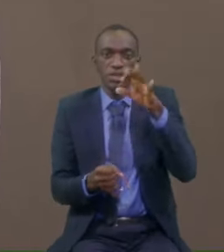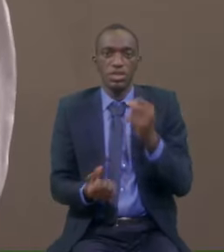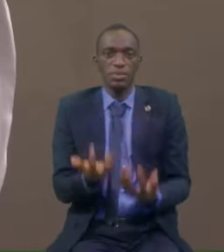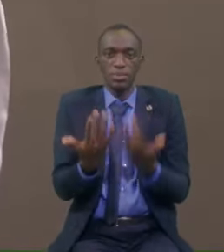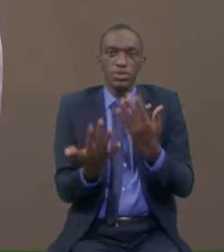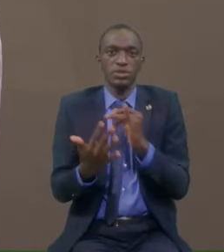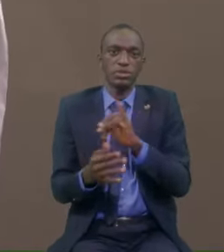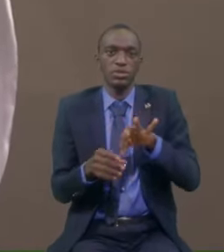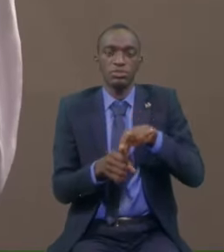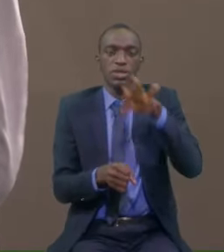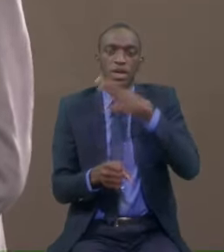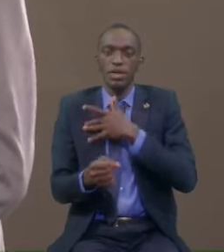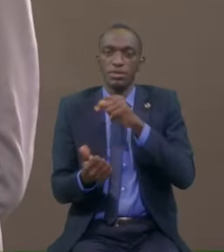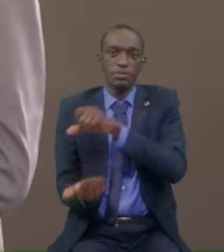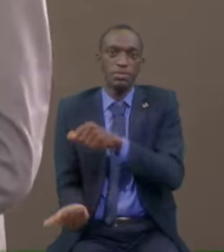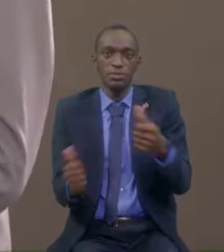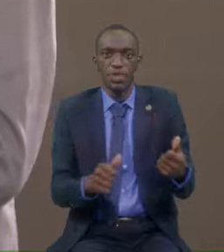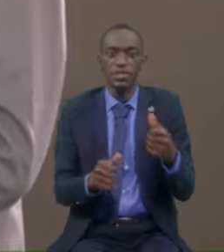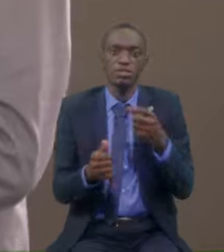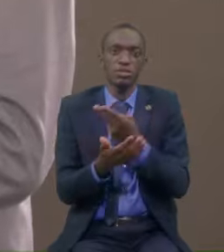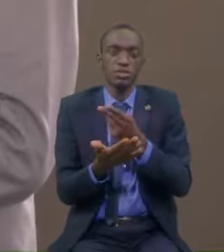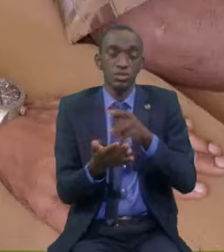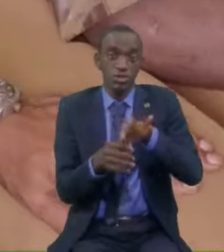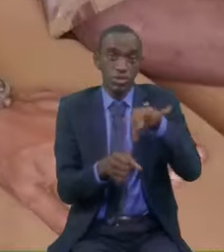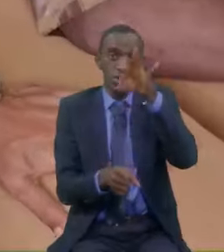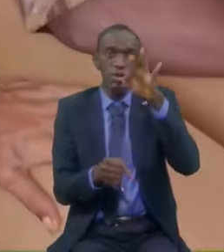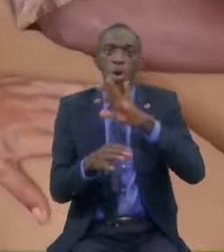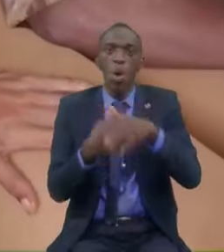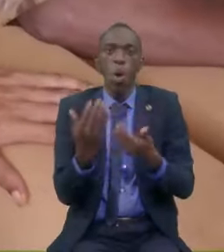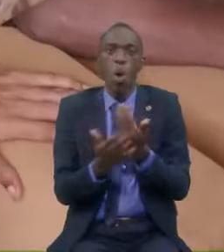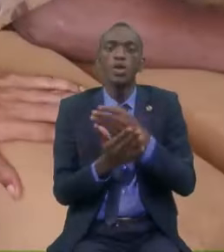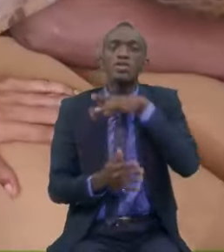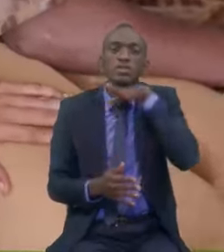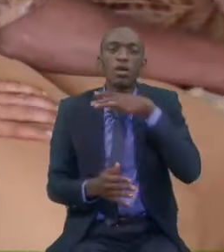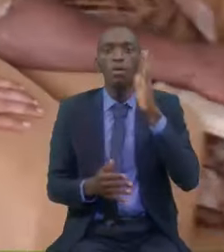away from every life in Jesus' name. And